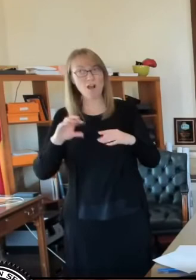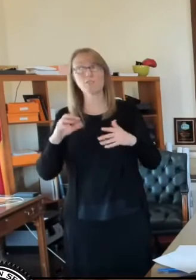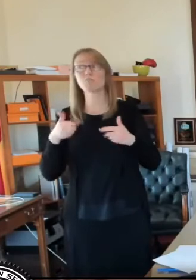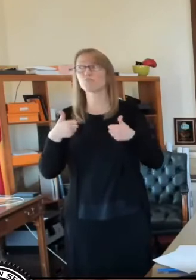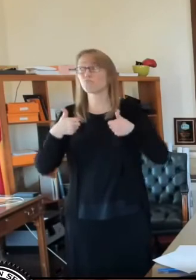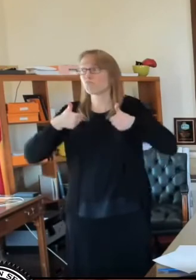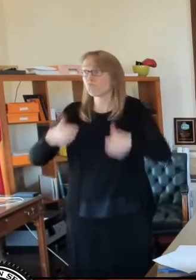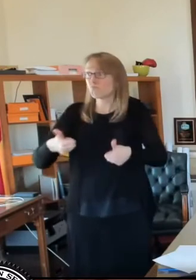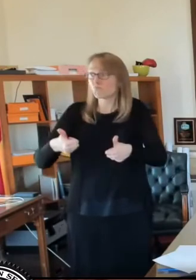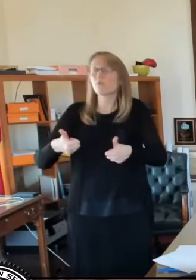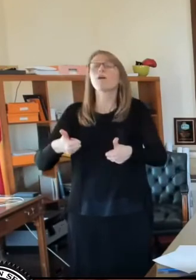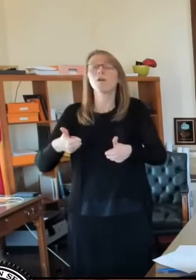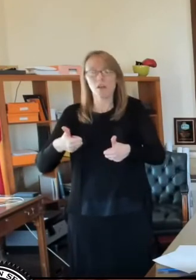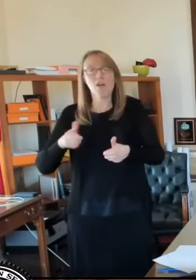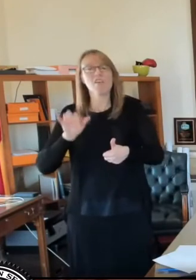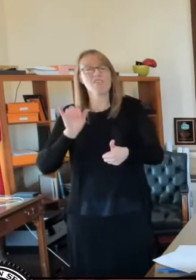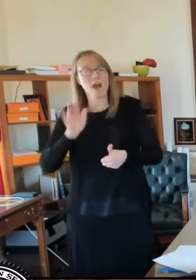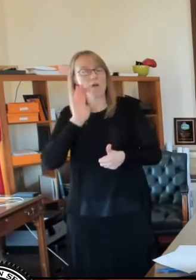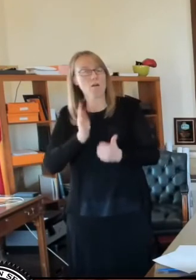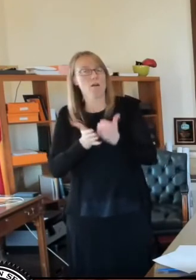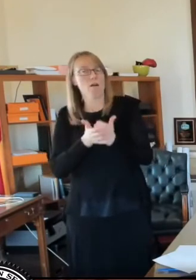So